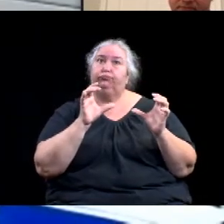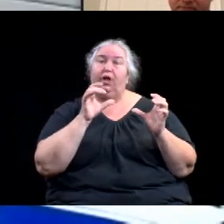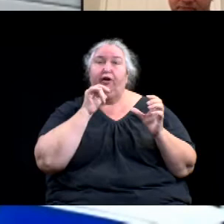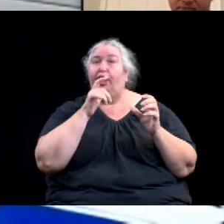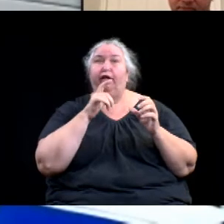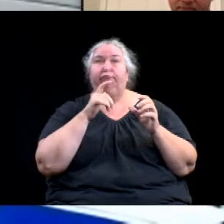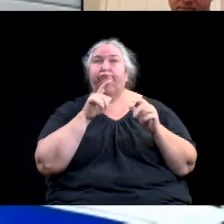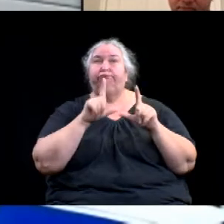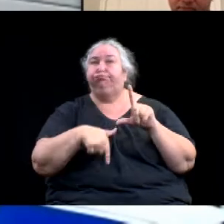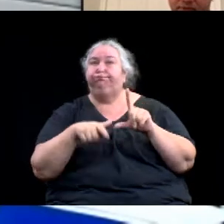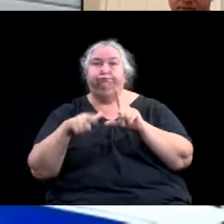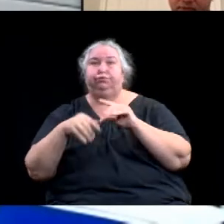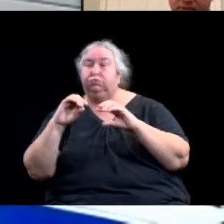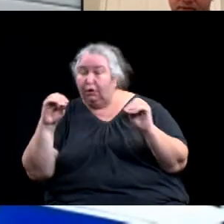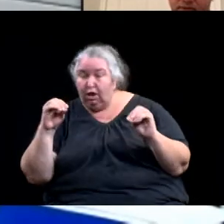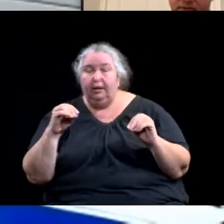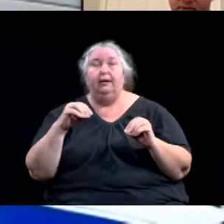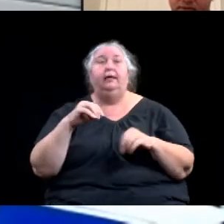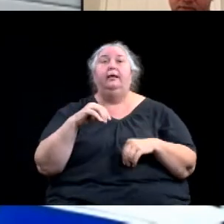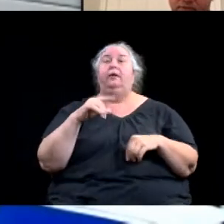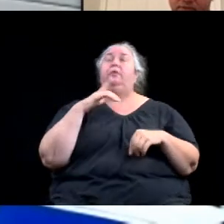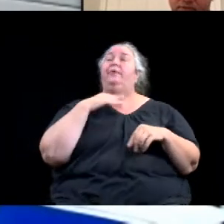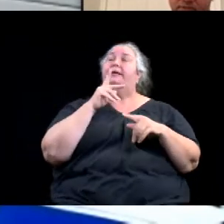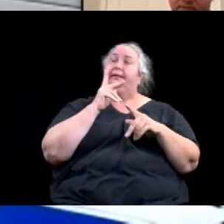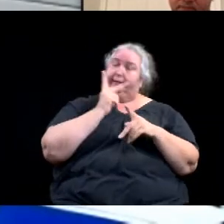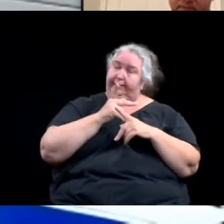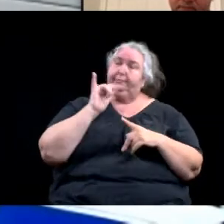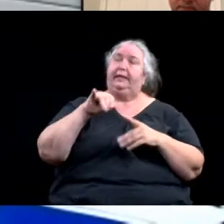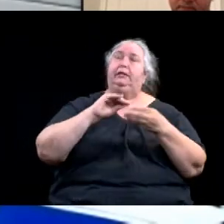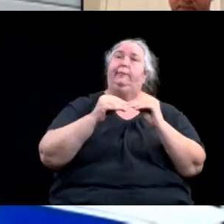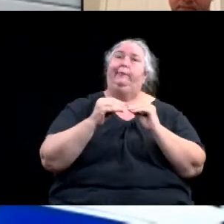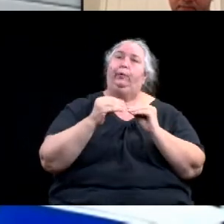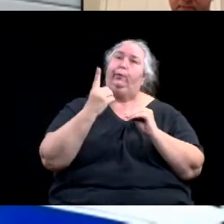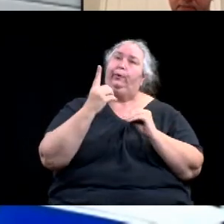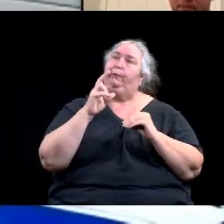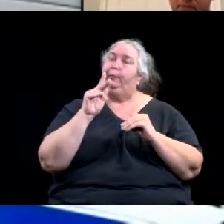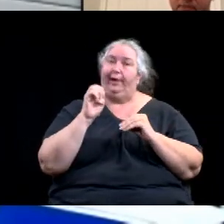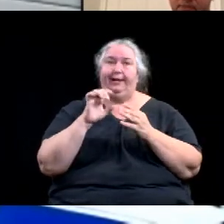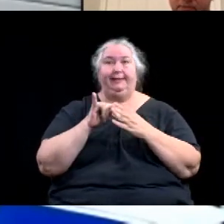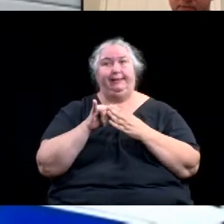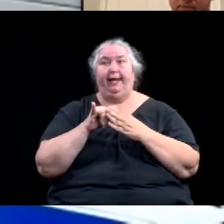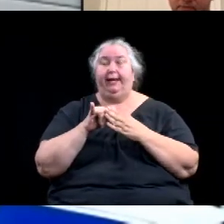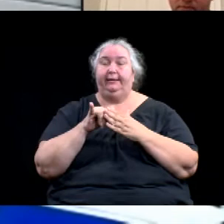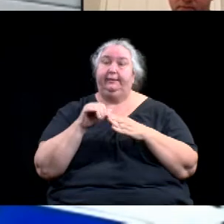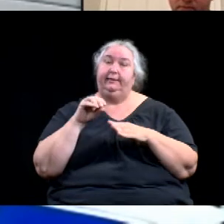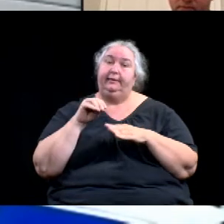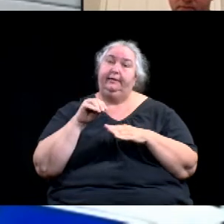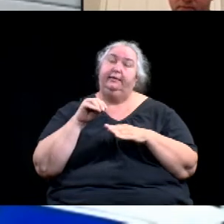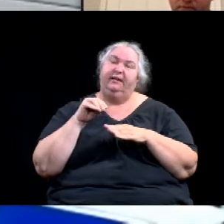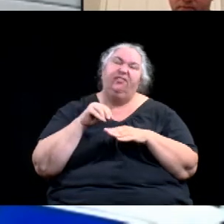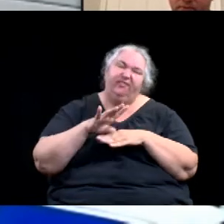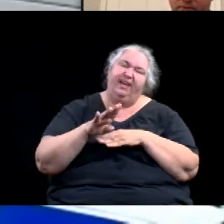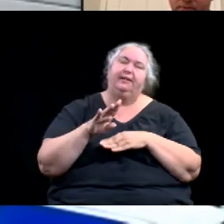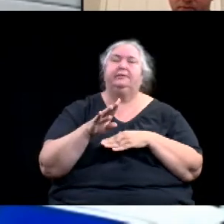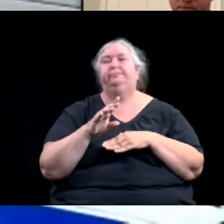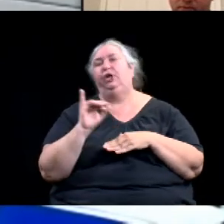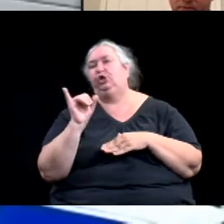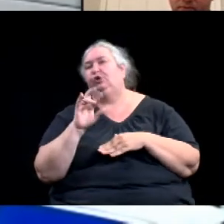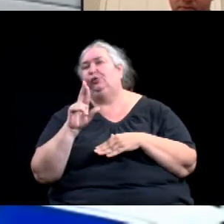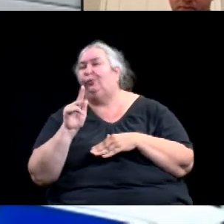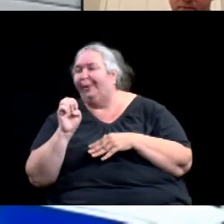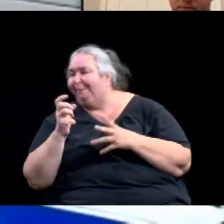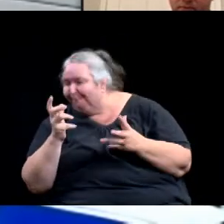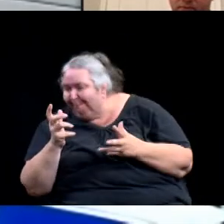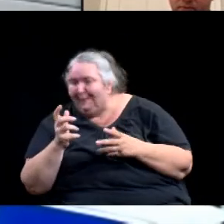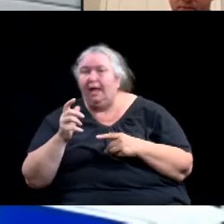So that is really special. The codes, just real quickly, they change or updated